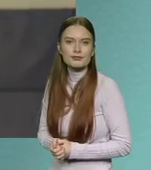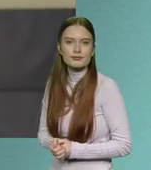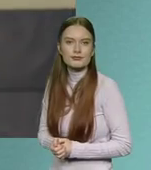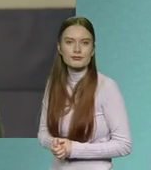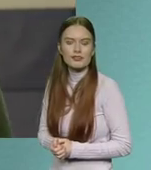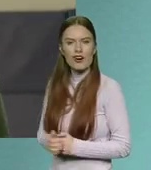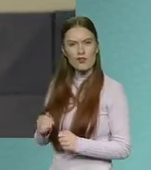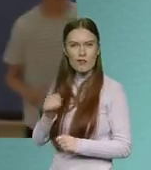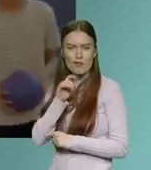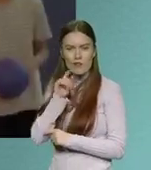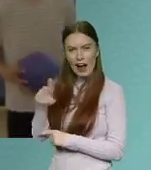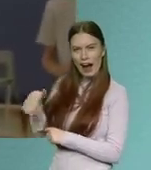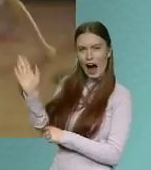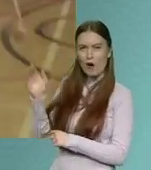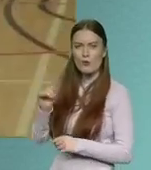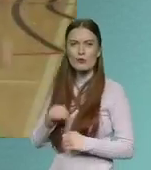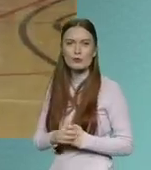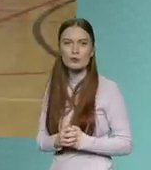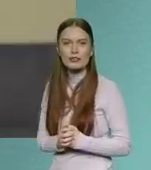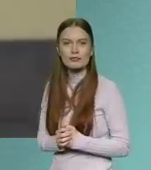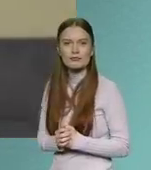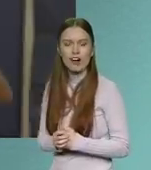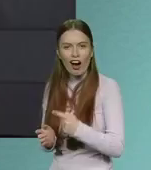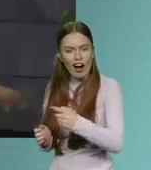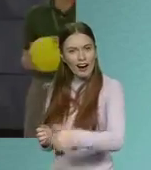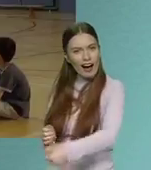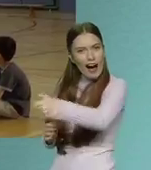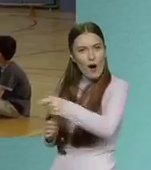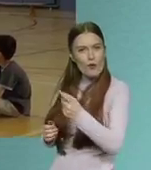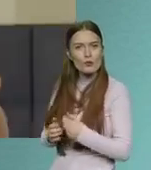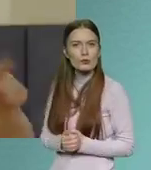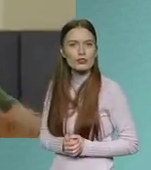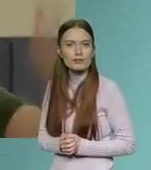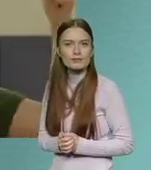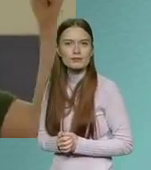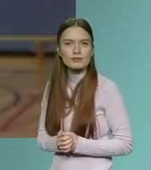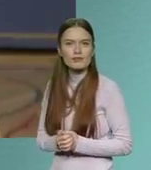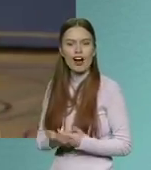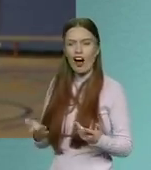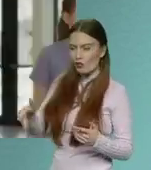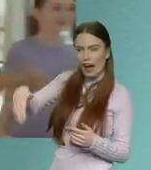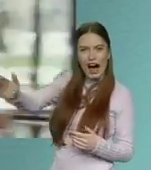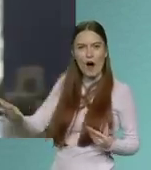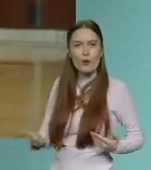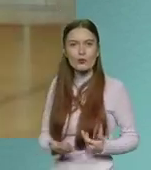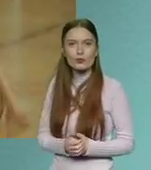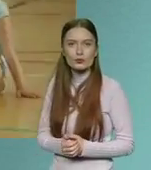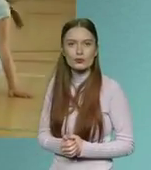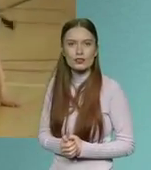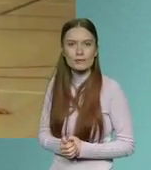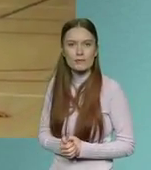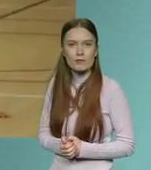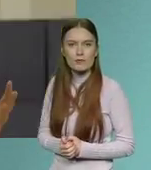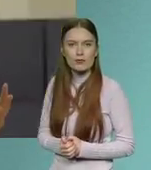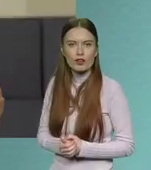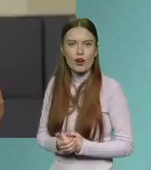Ooh, Rainy's out! Curtis is out! Riley, you're out! Oh,